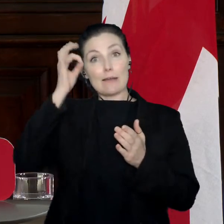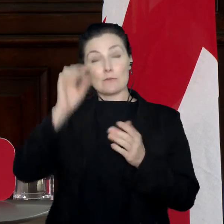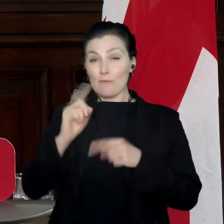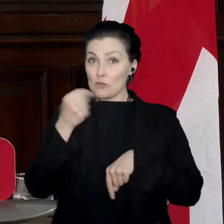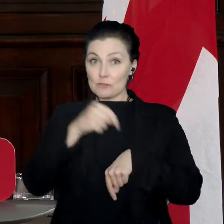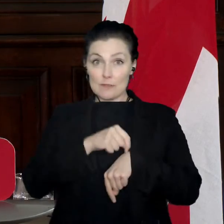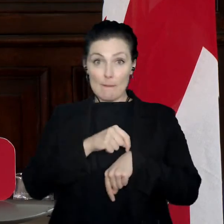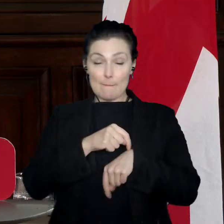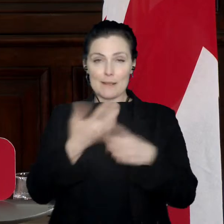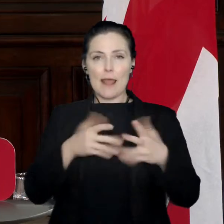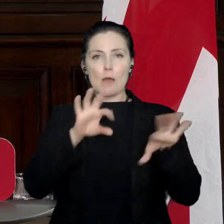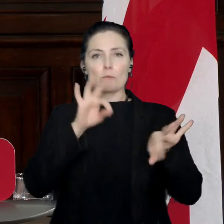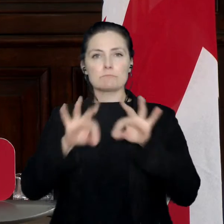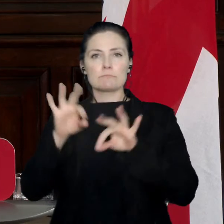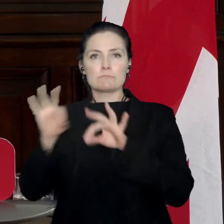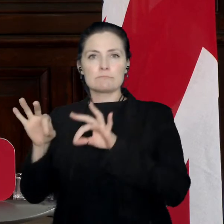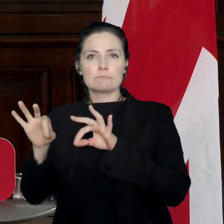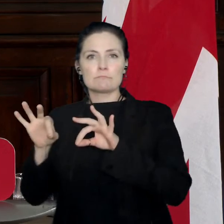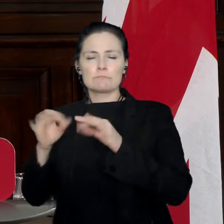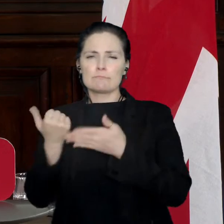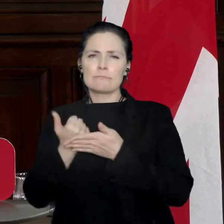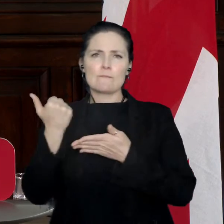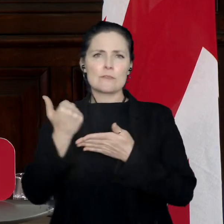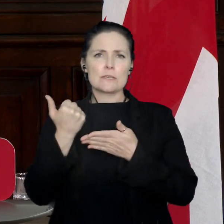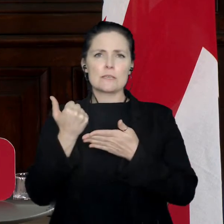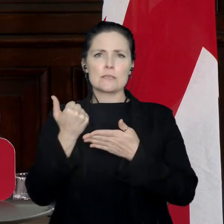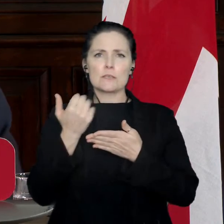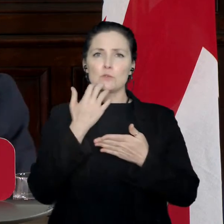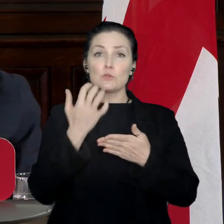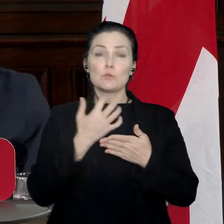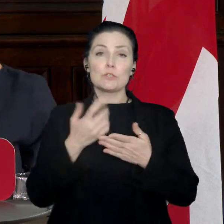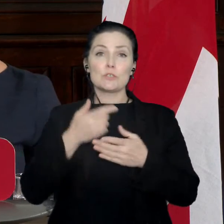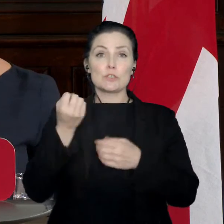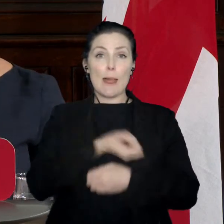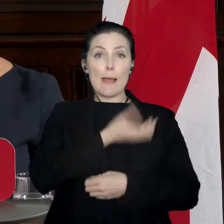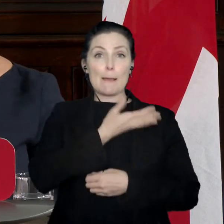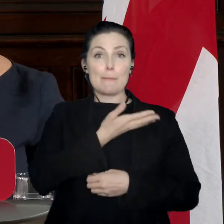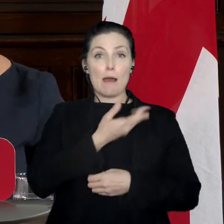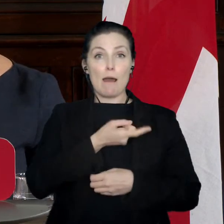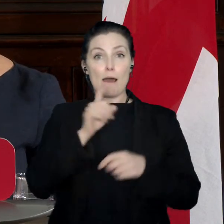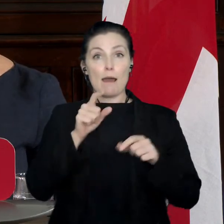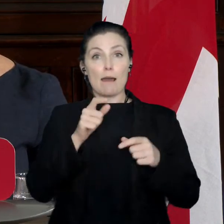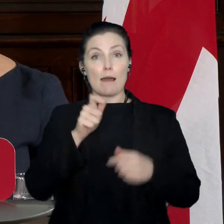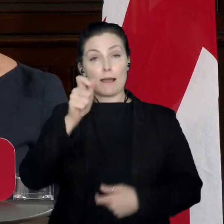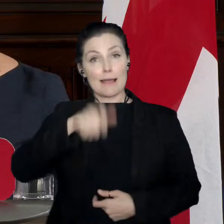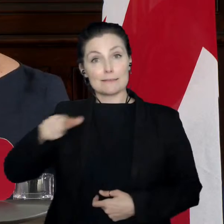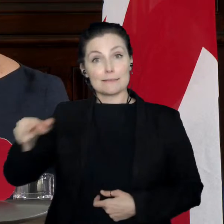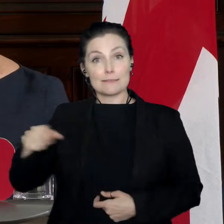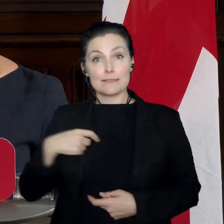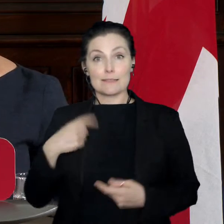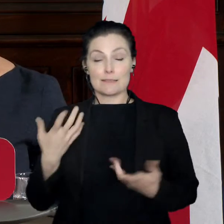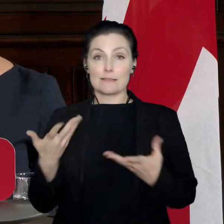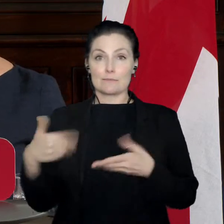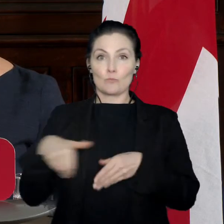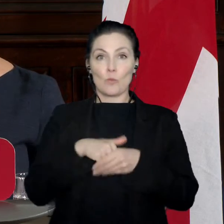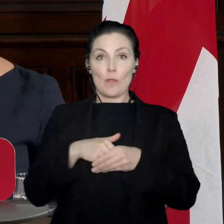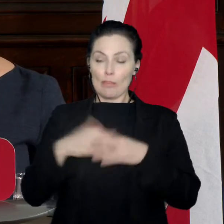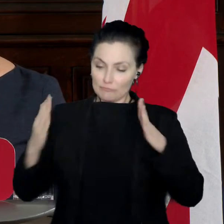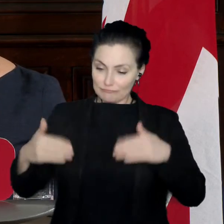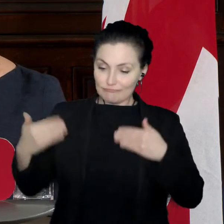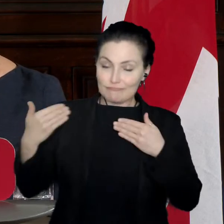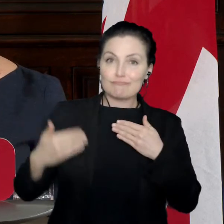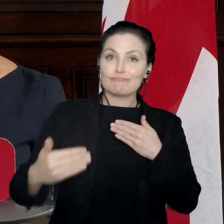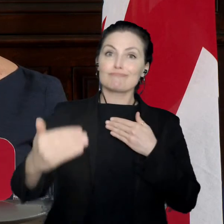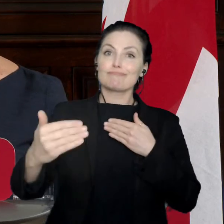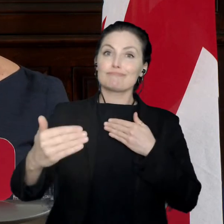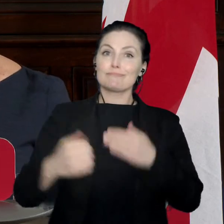some really brilliant Jewish Labour candidates who will be with us as we move forward. So it all looks good, but